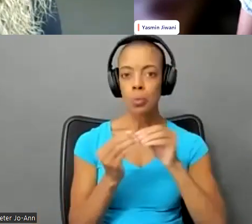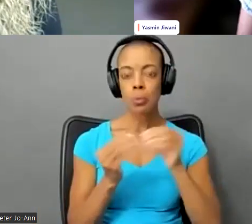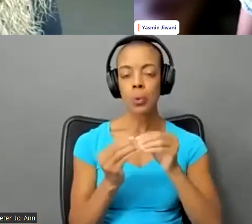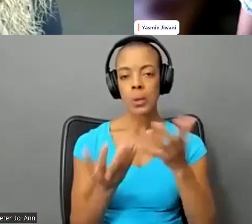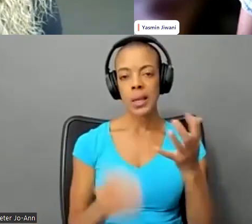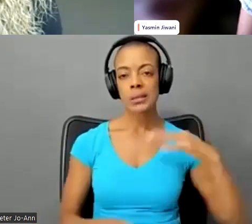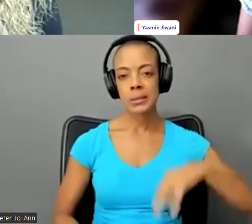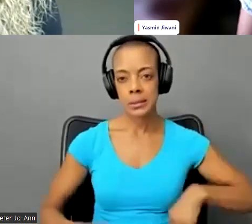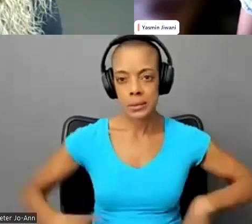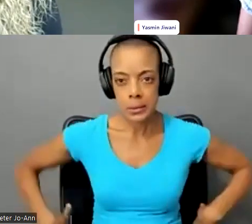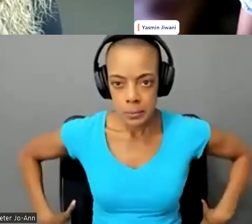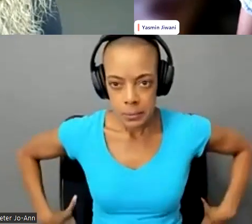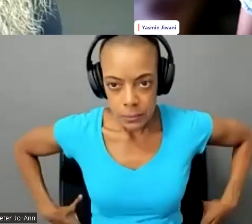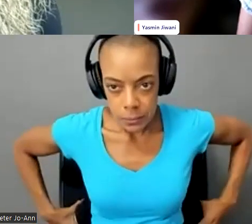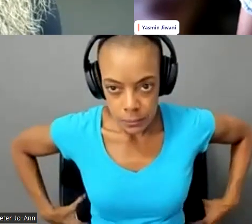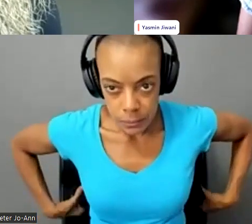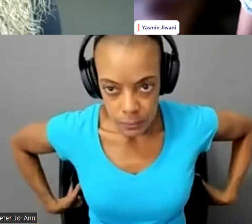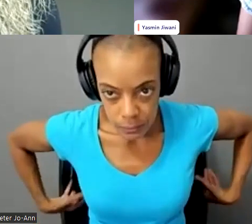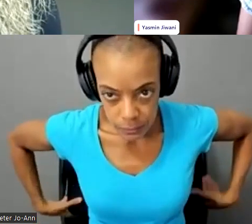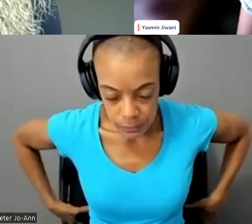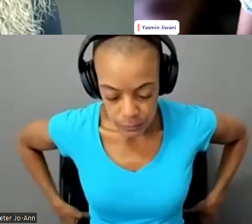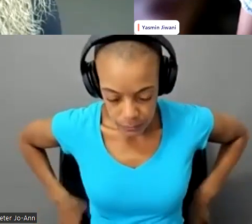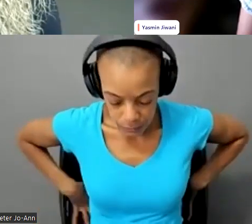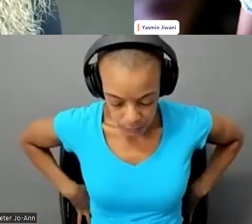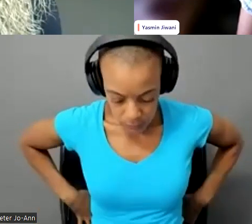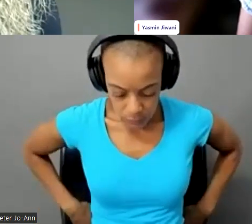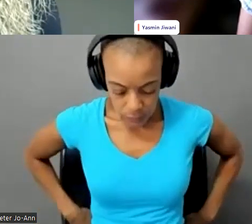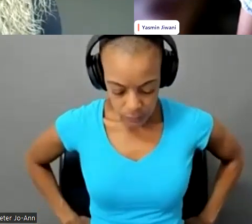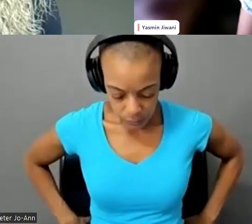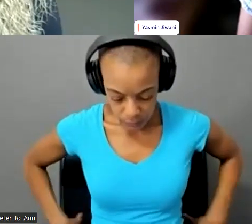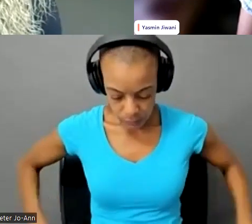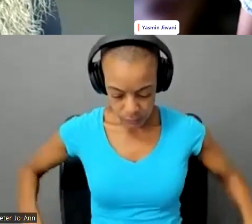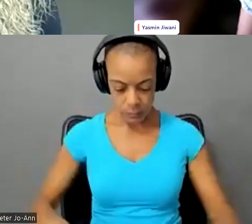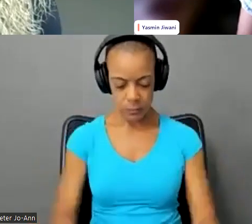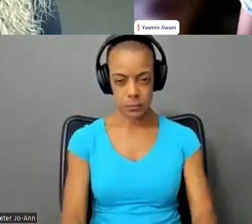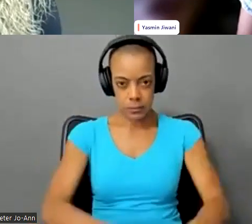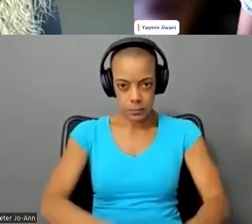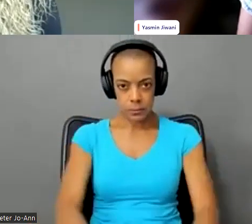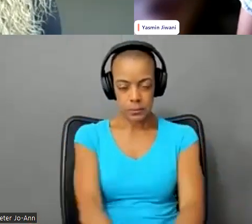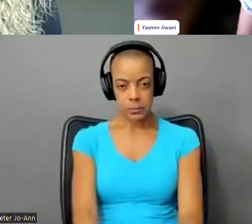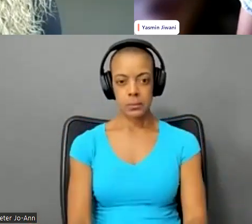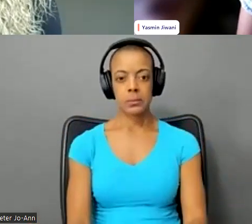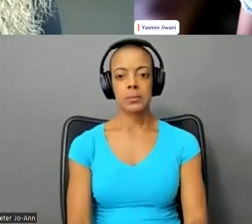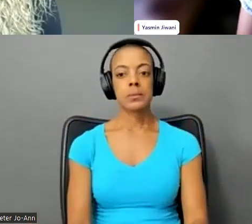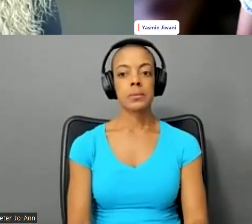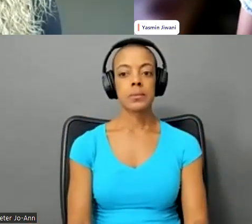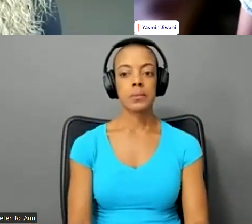key. I find, though, that, again, we often, and even I'm definitely guilty of this, we're often,